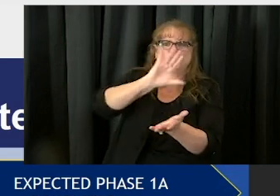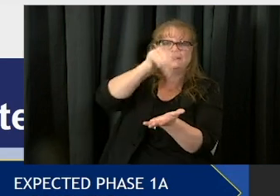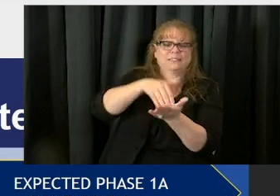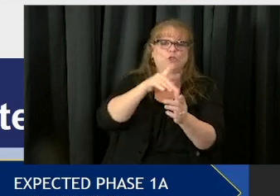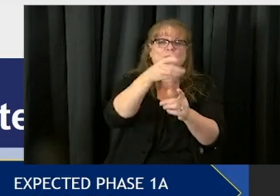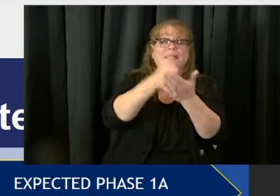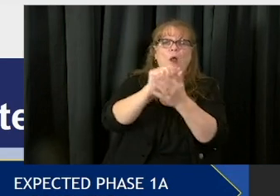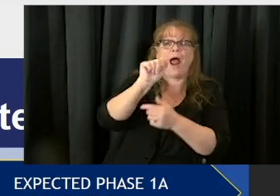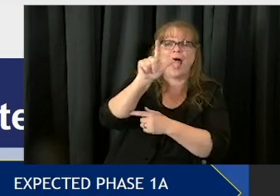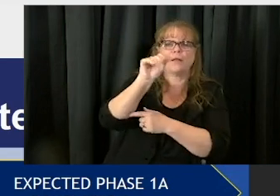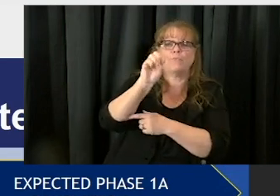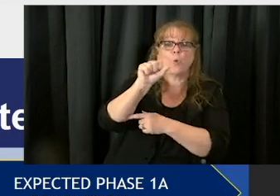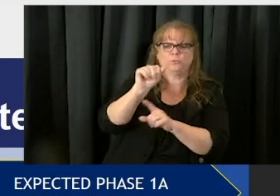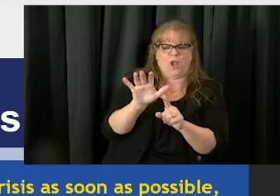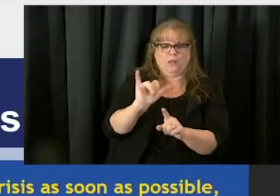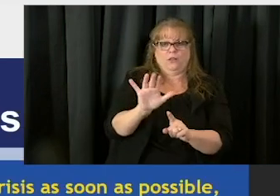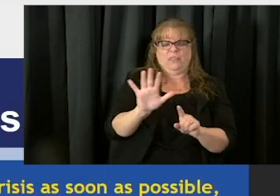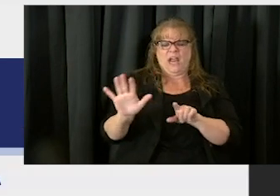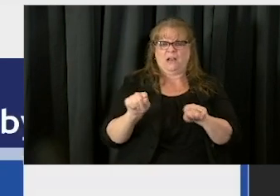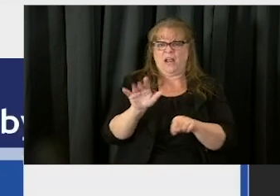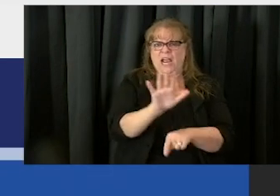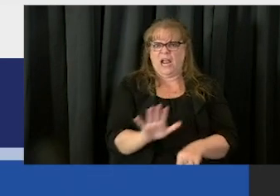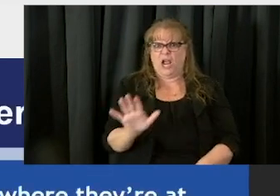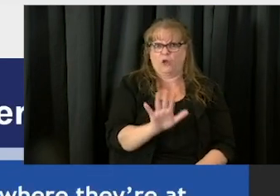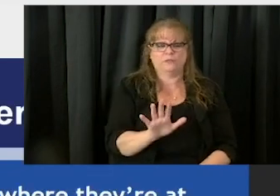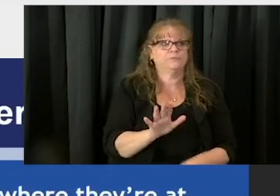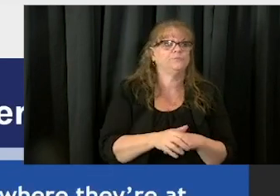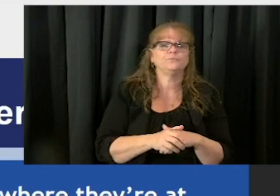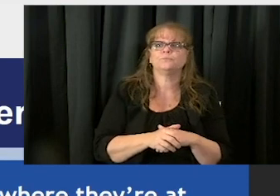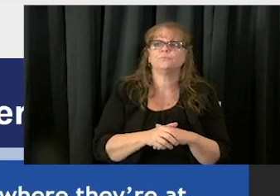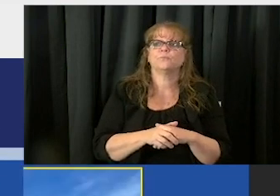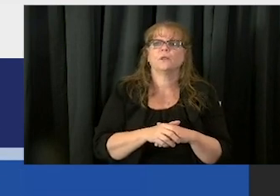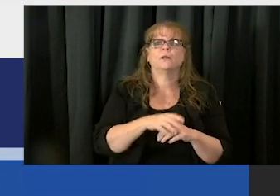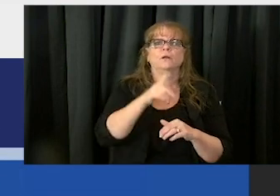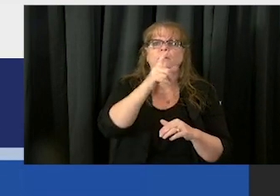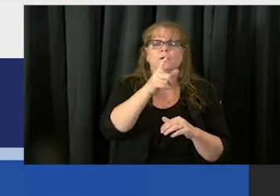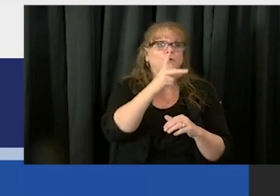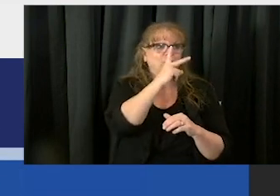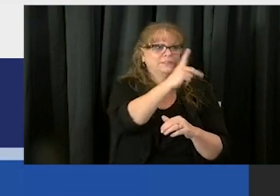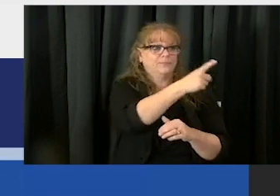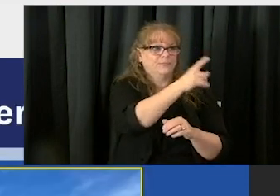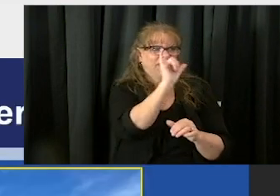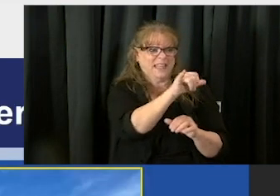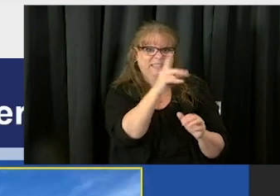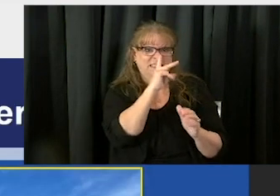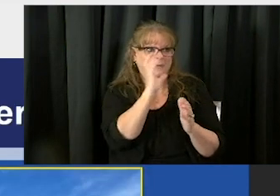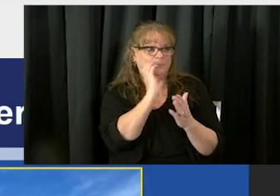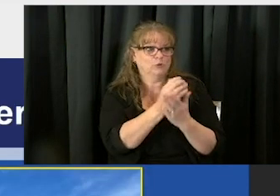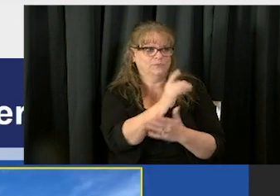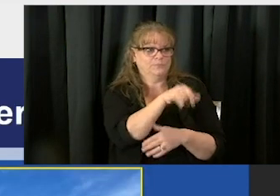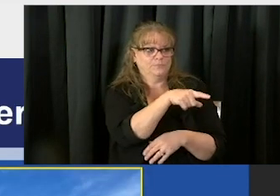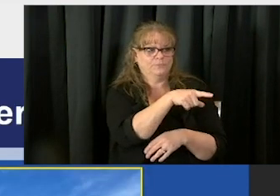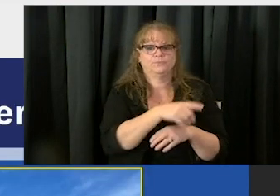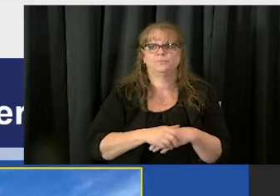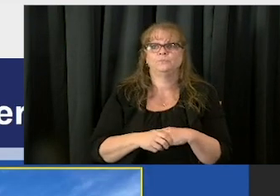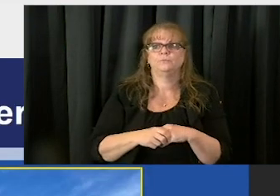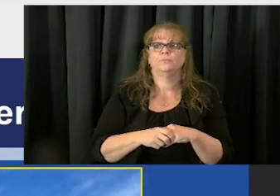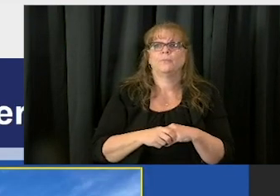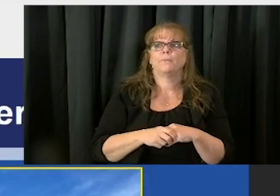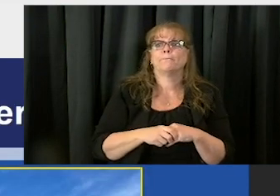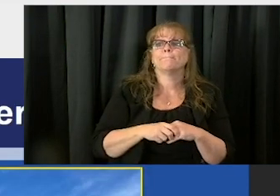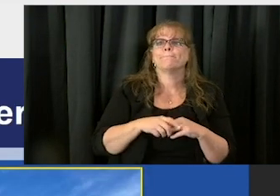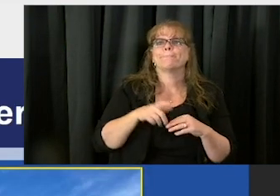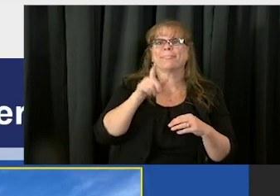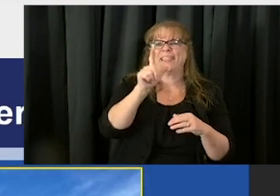great. These are exactly the kind of event we are looking to replicate across our state. And there we go. Center,